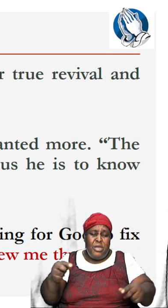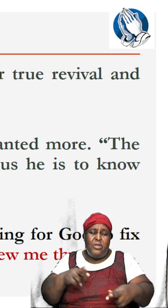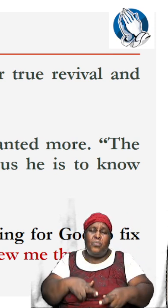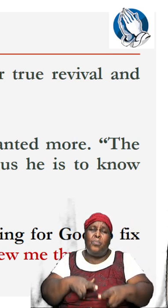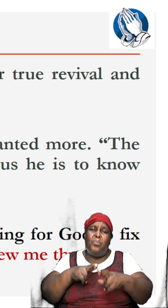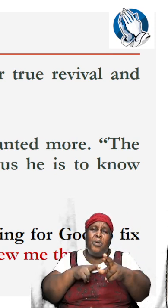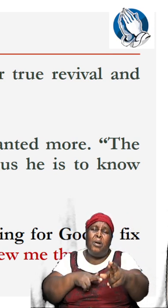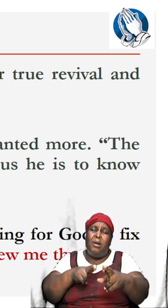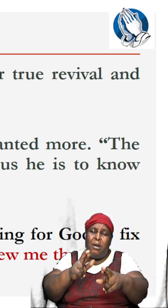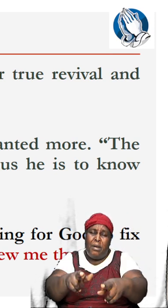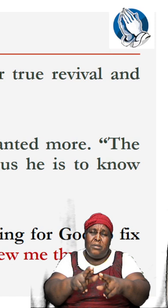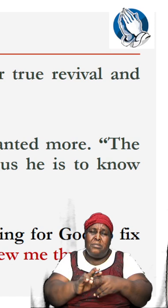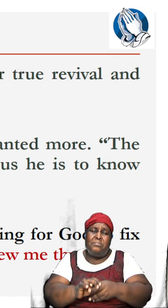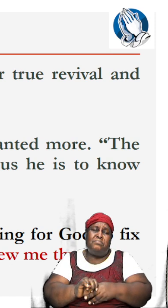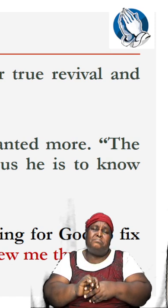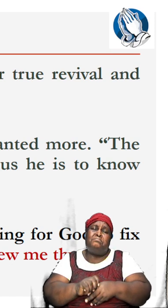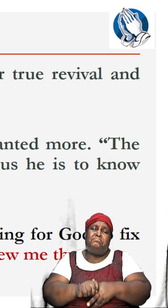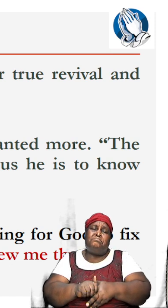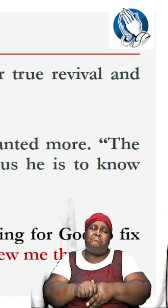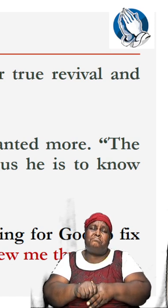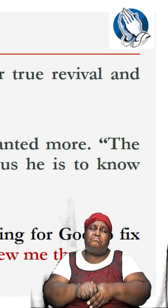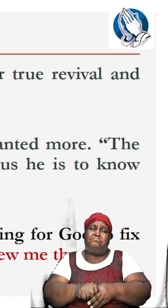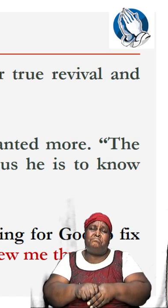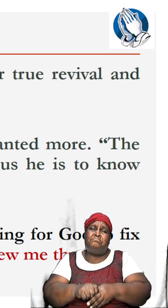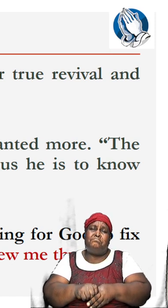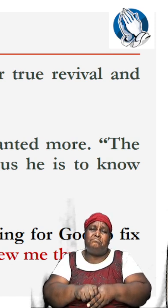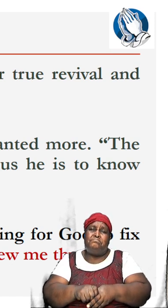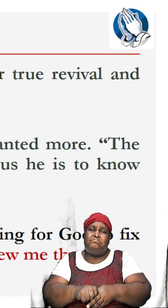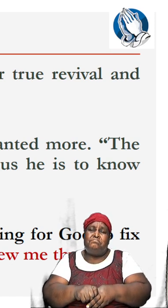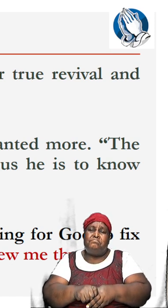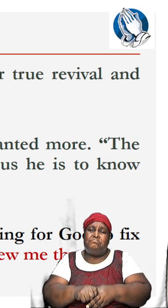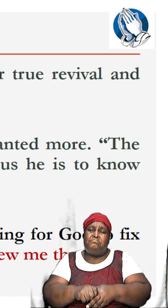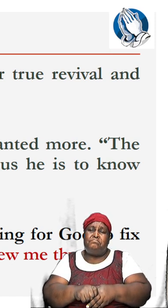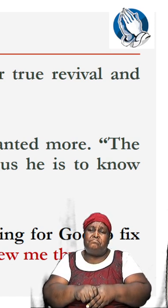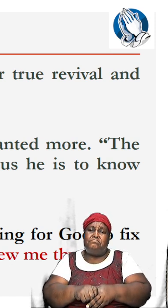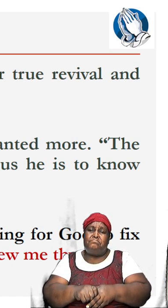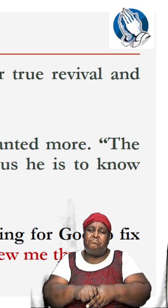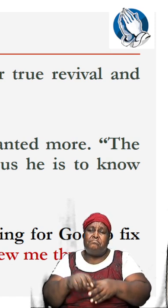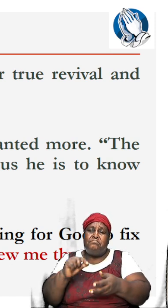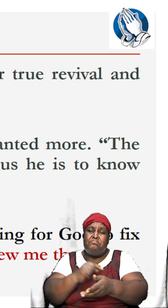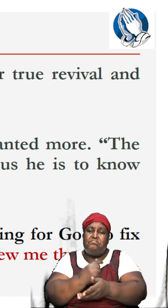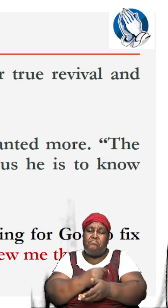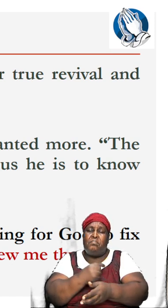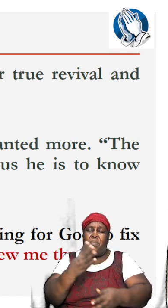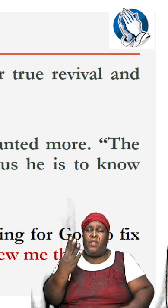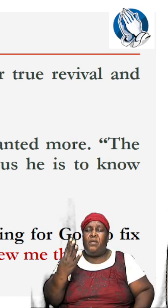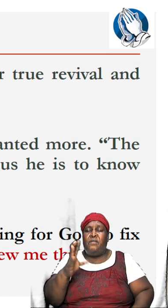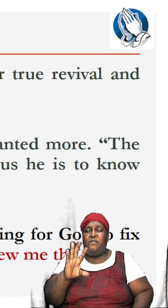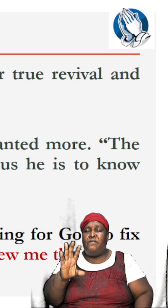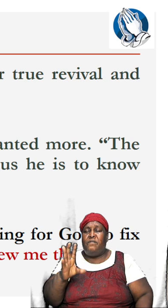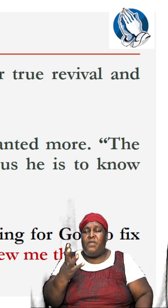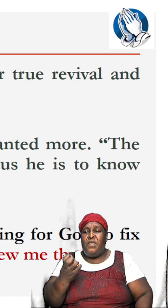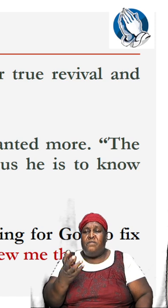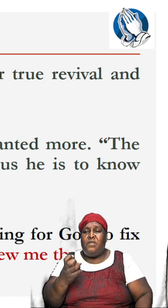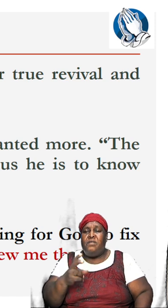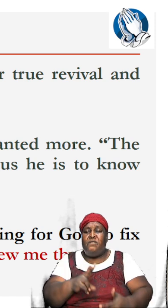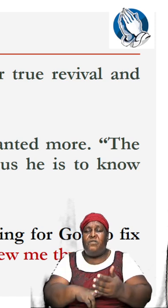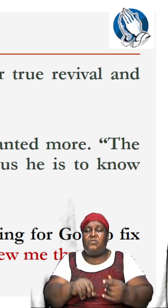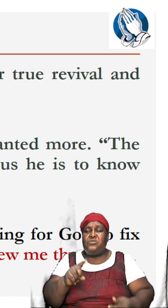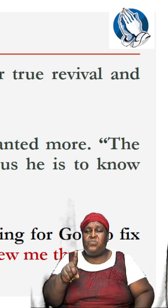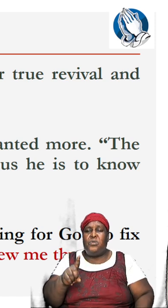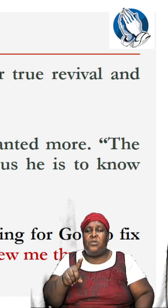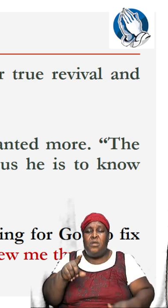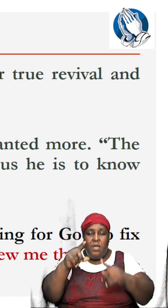reward. That's Genesis chapter 15 and verse 1. God is saying, Moses is saying,